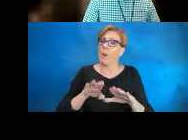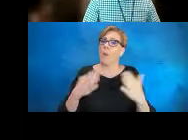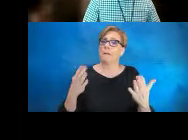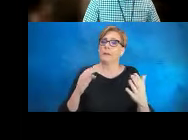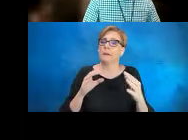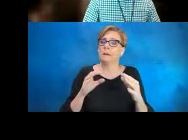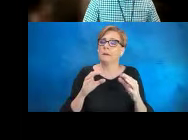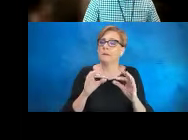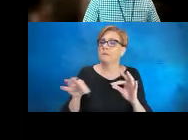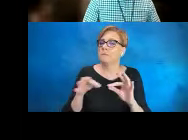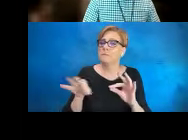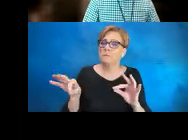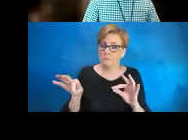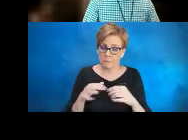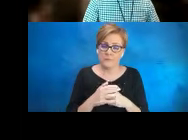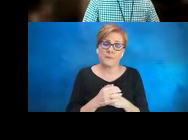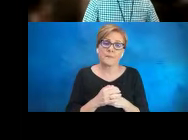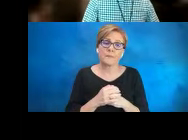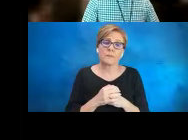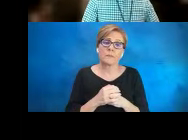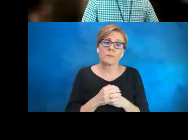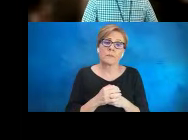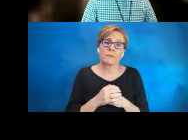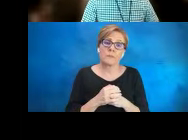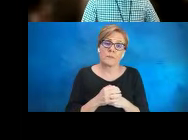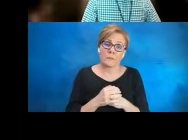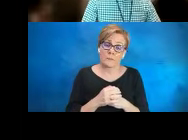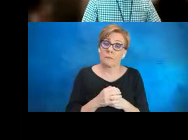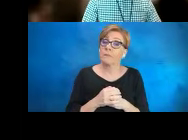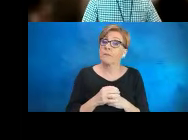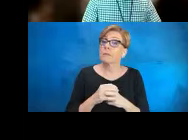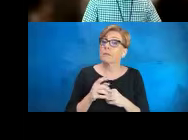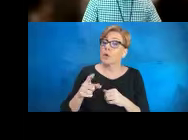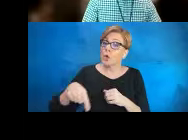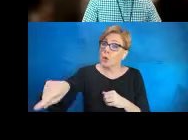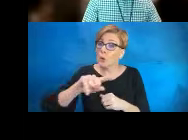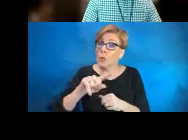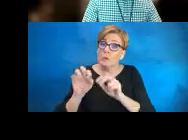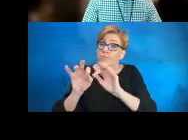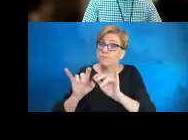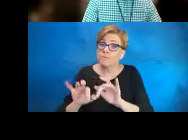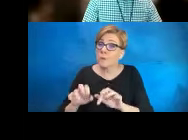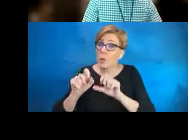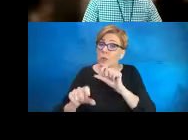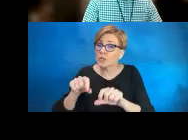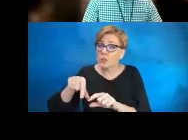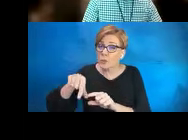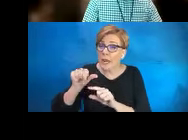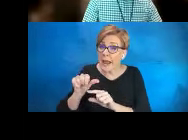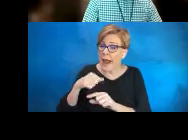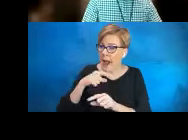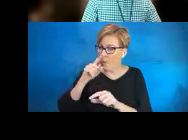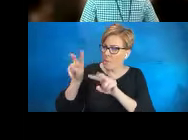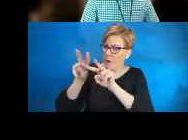I'll be watching the participants' questions as they come in throughout the webinar, and I'll be asking our panelists some questions